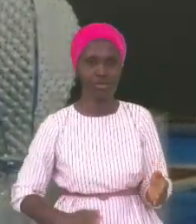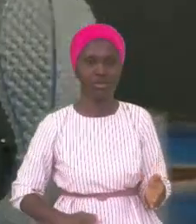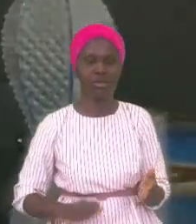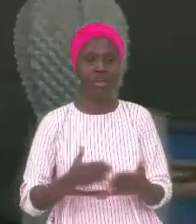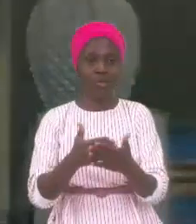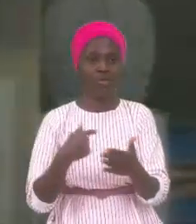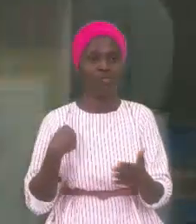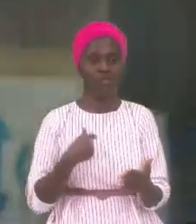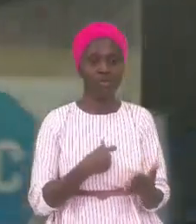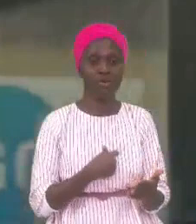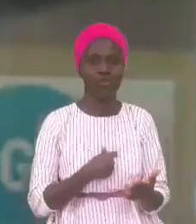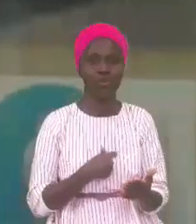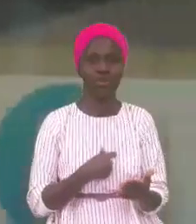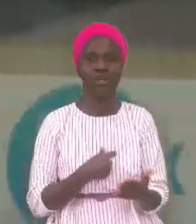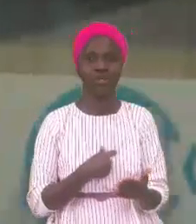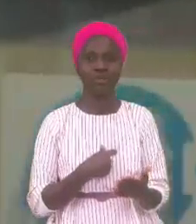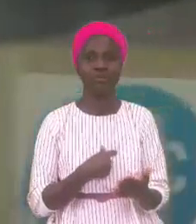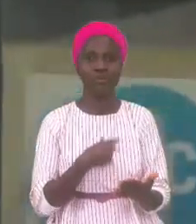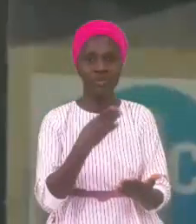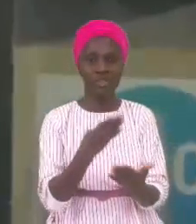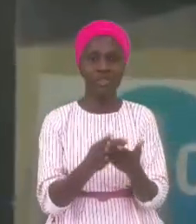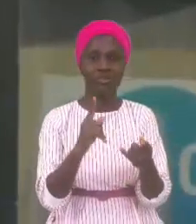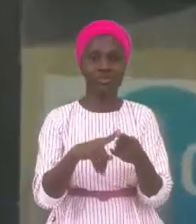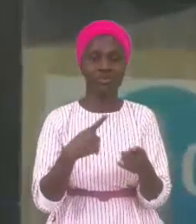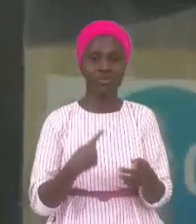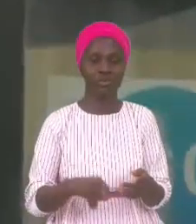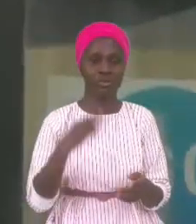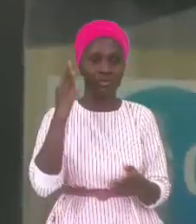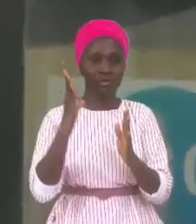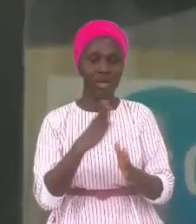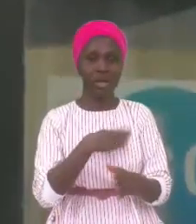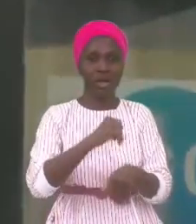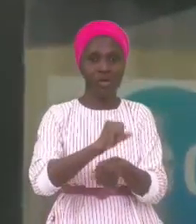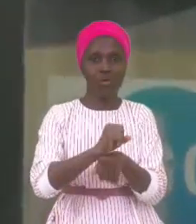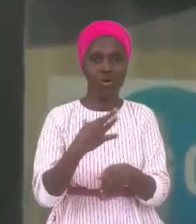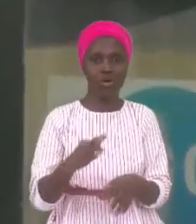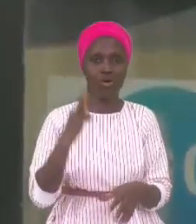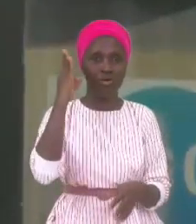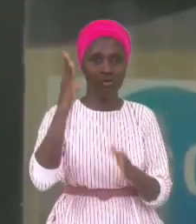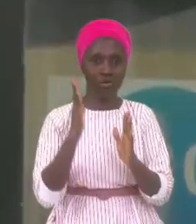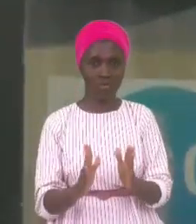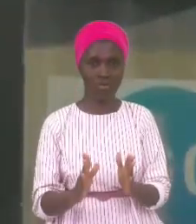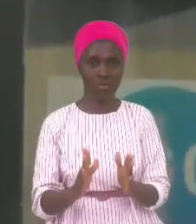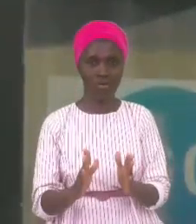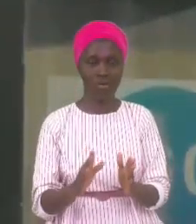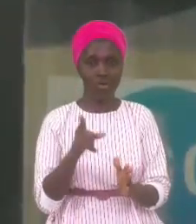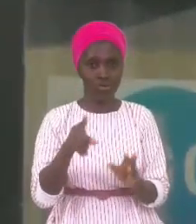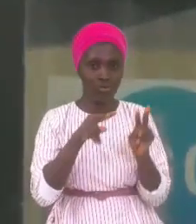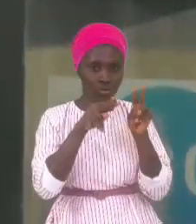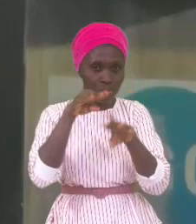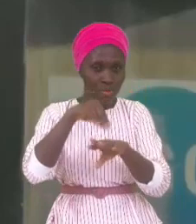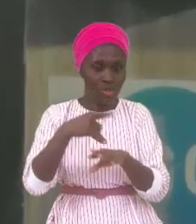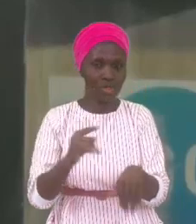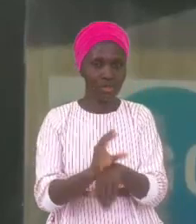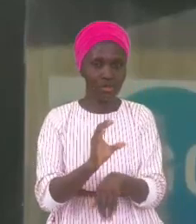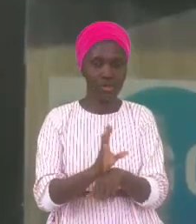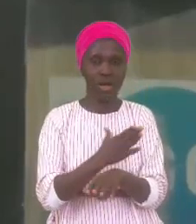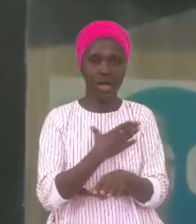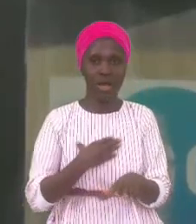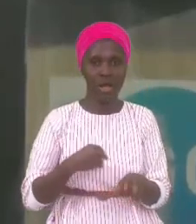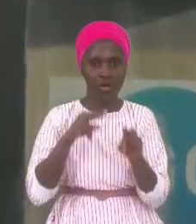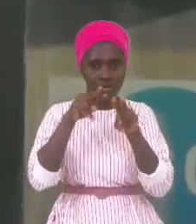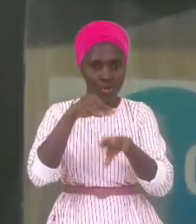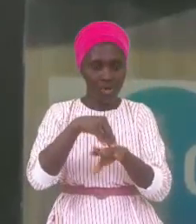ministers and the functions of the ministers, here is one of the functions of the minister. You look at the church, you look at the body of